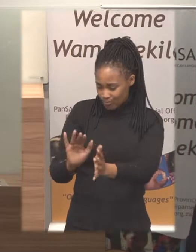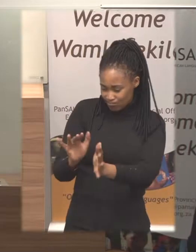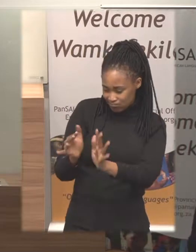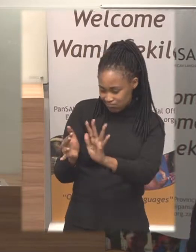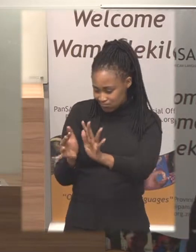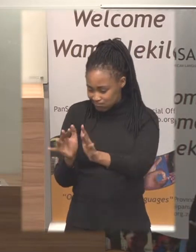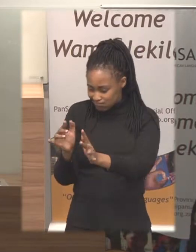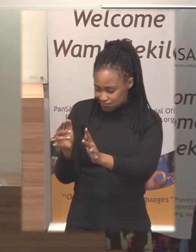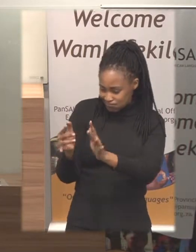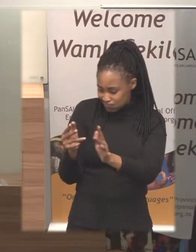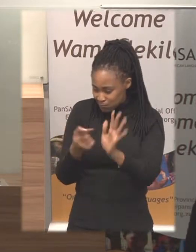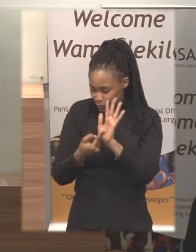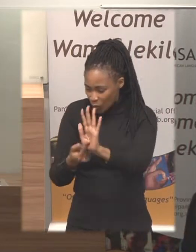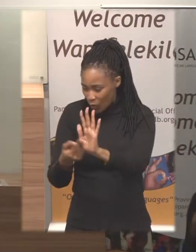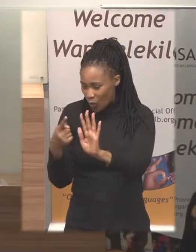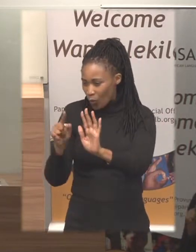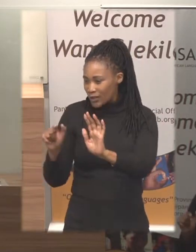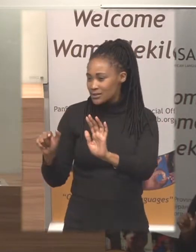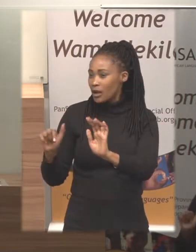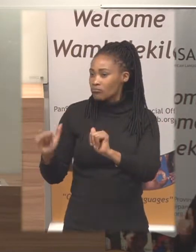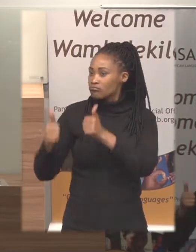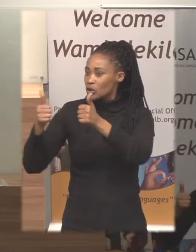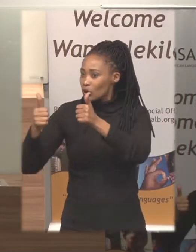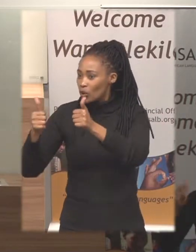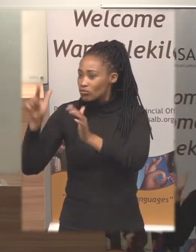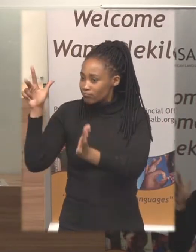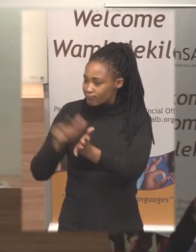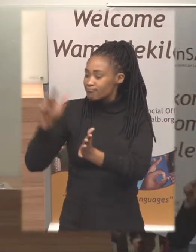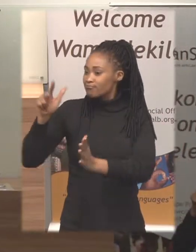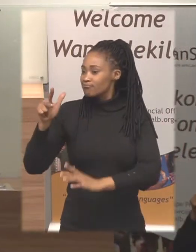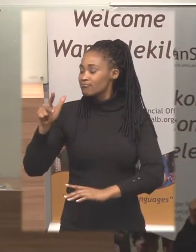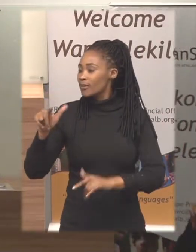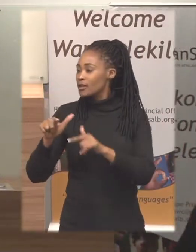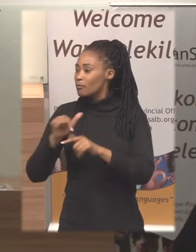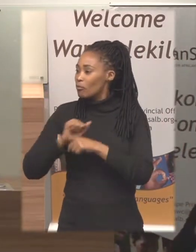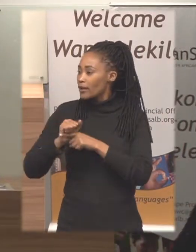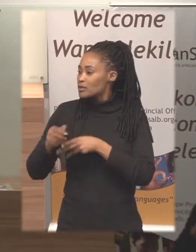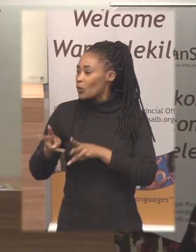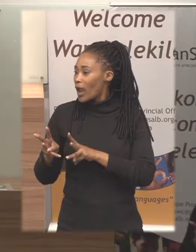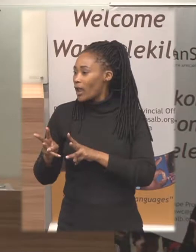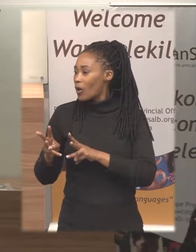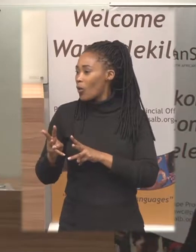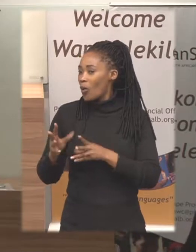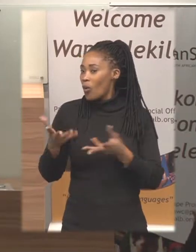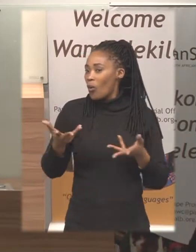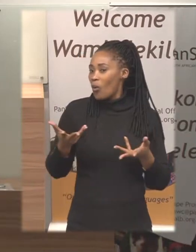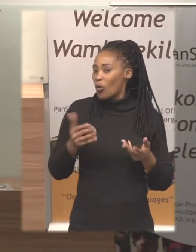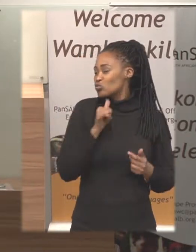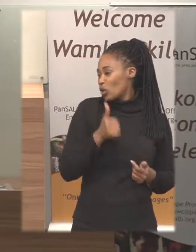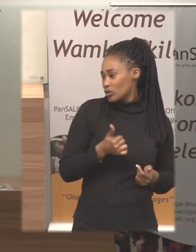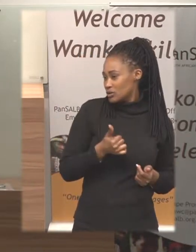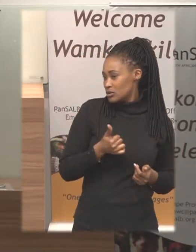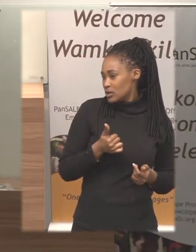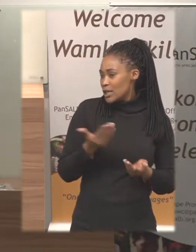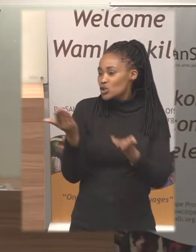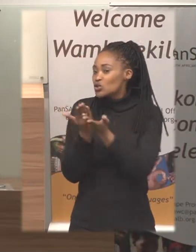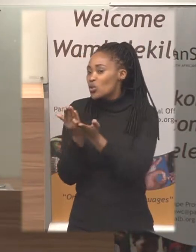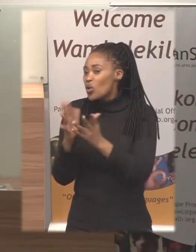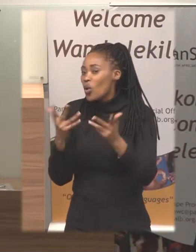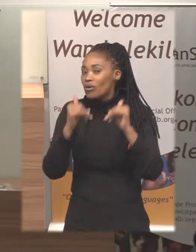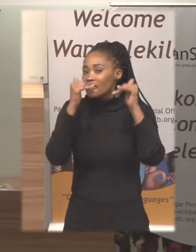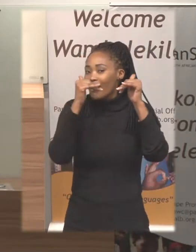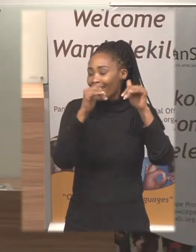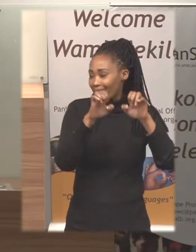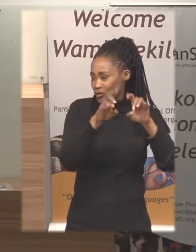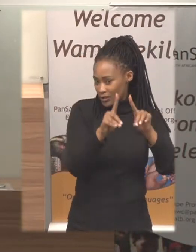legitimate language practices in South African education, whether this is in schools or in higher education. So